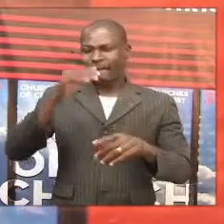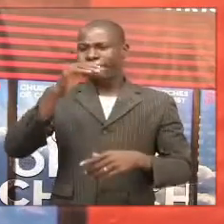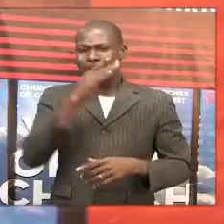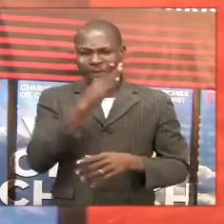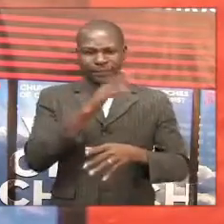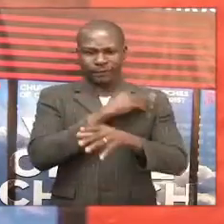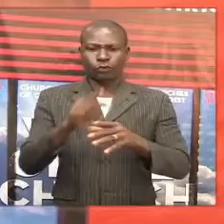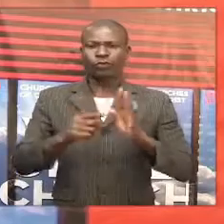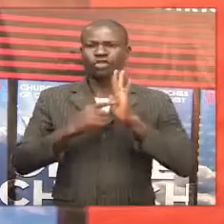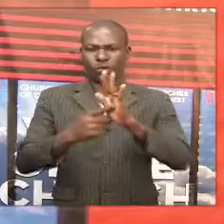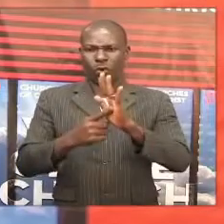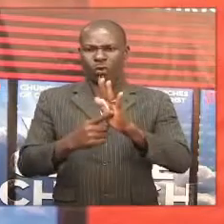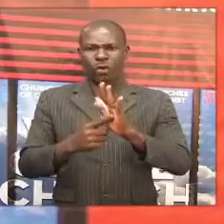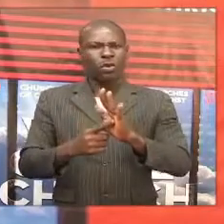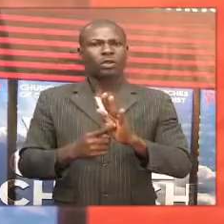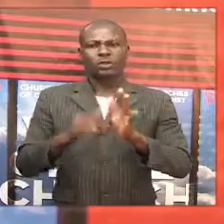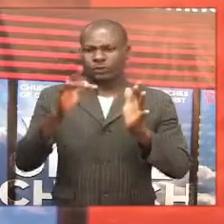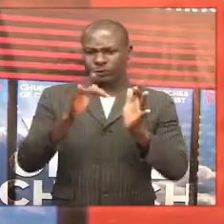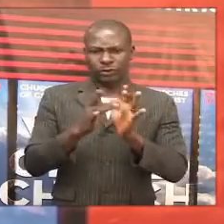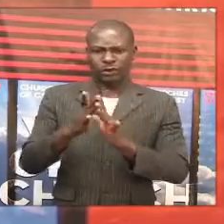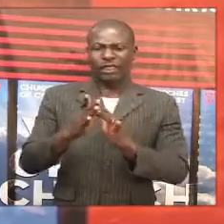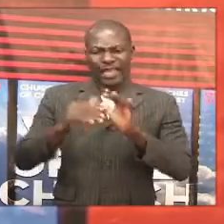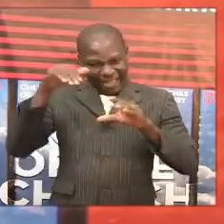edi, ewa me. Osma for Paul, Mimu.